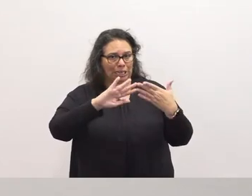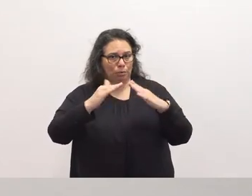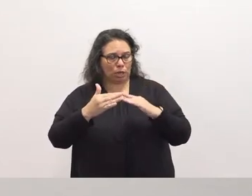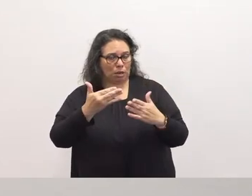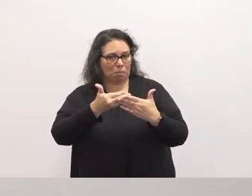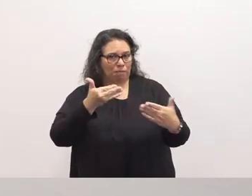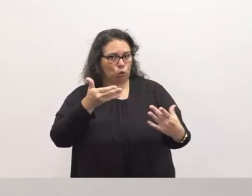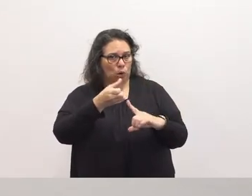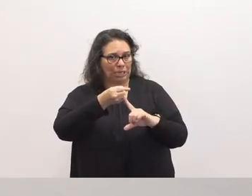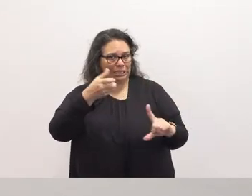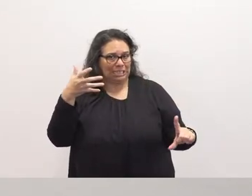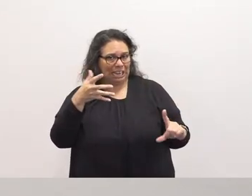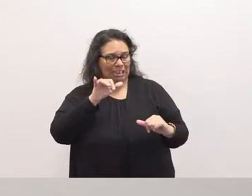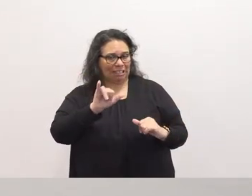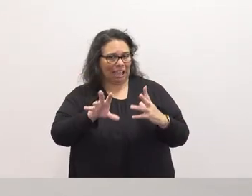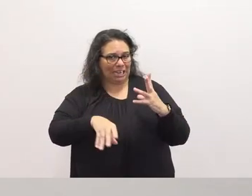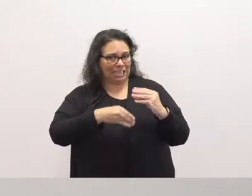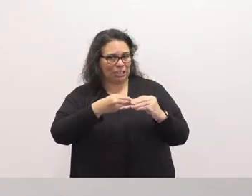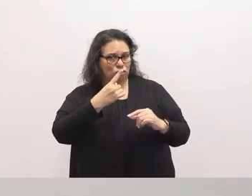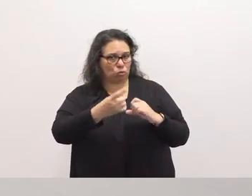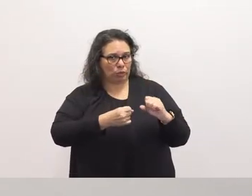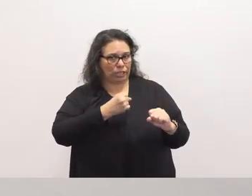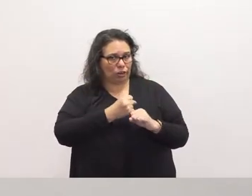extending that additional year?